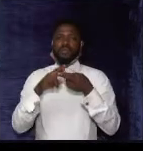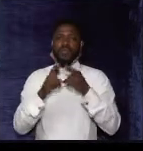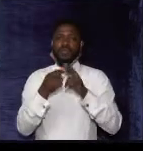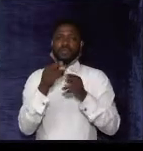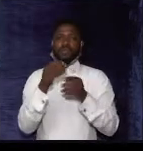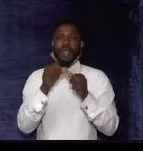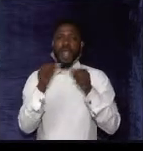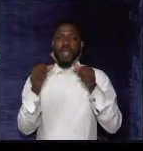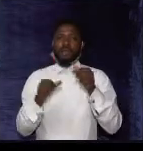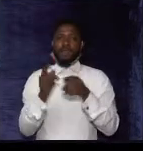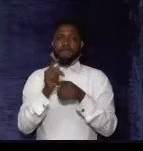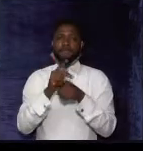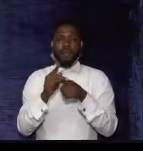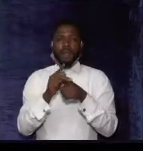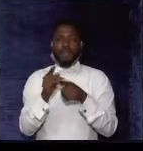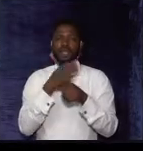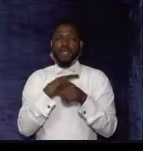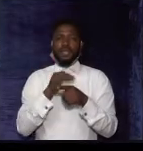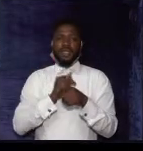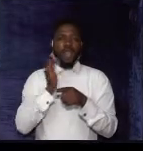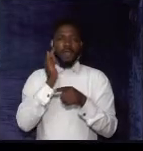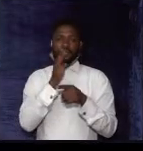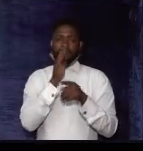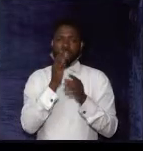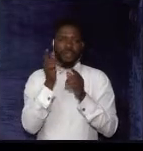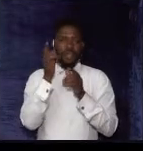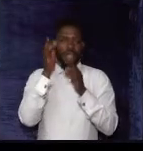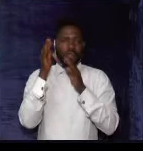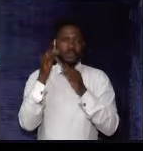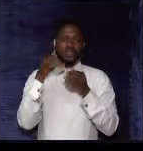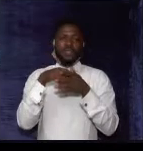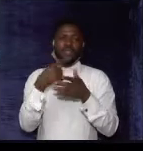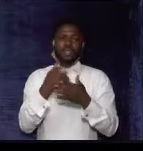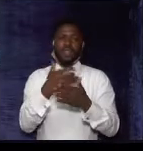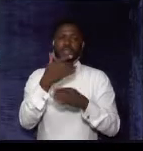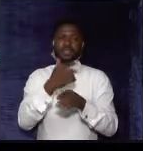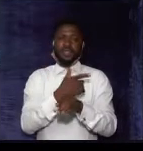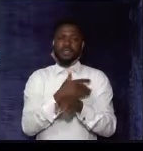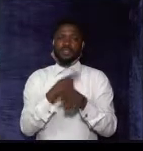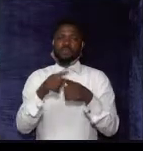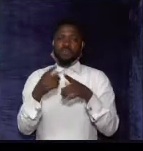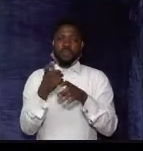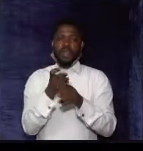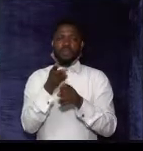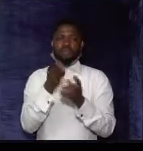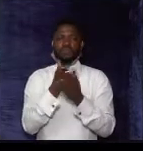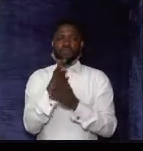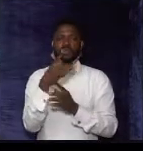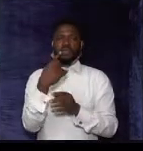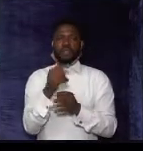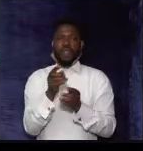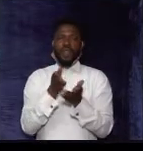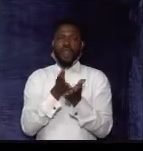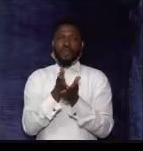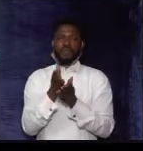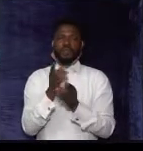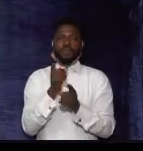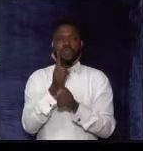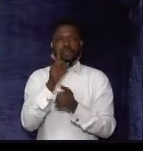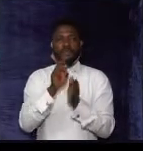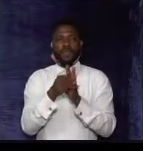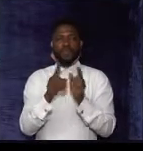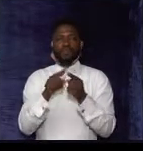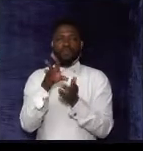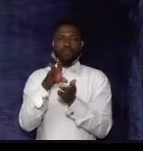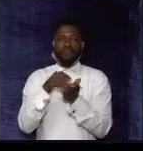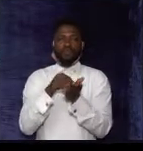interior opposite angles. Practice, and I will be on hand in the next lesson to guide you through the correction. You have 1 minute to copy this.